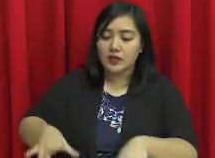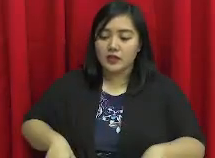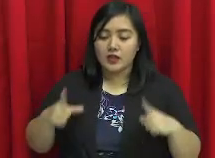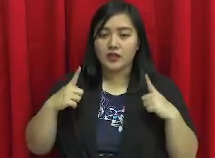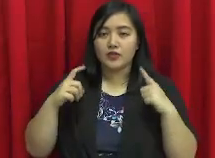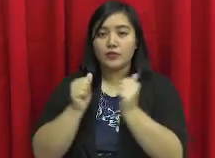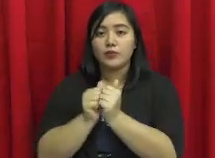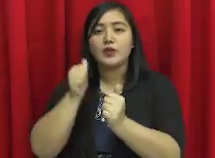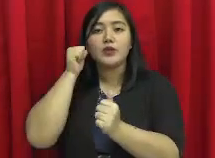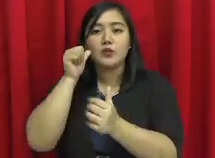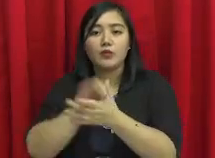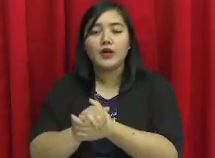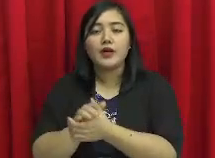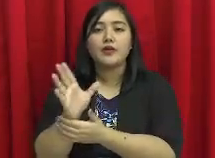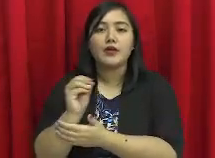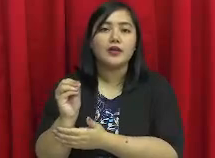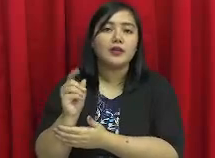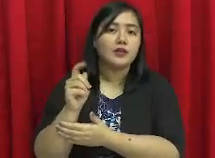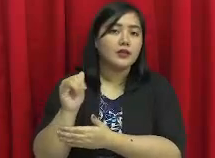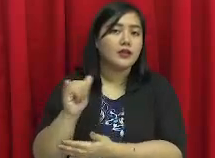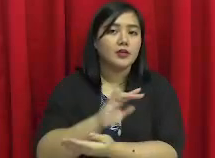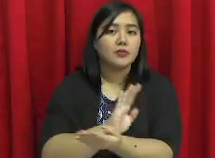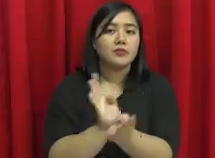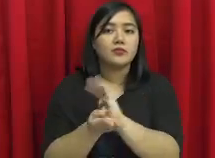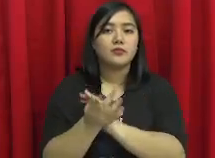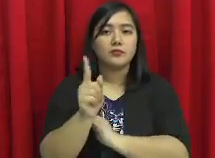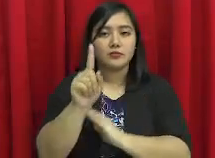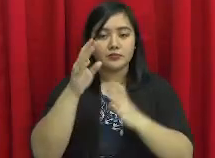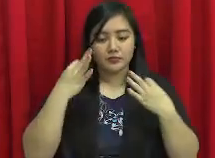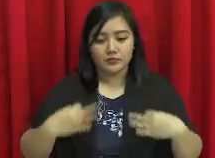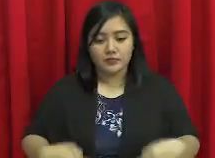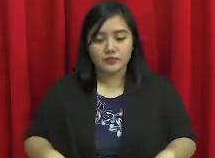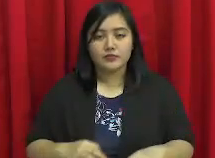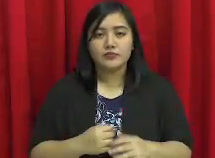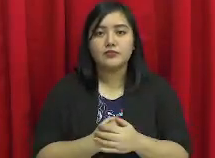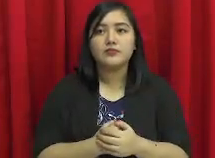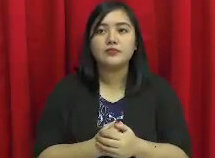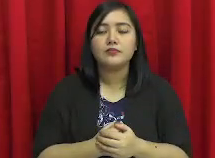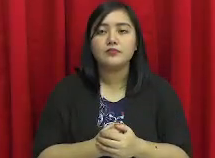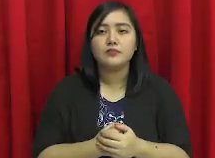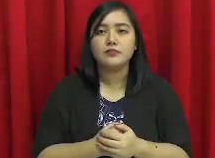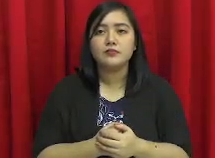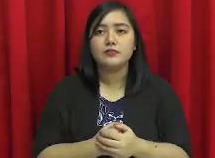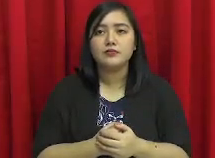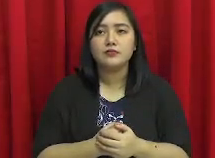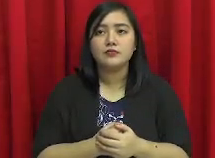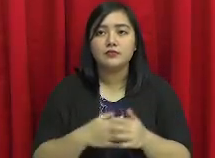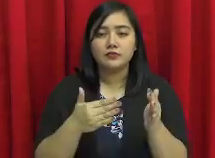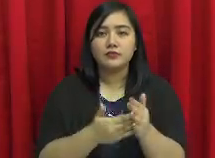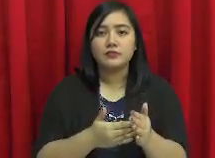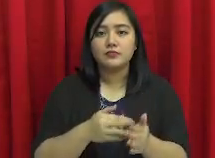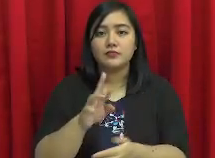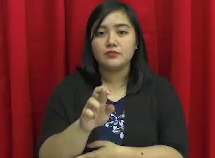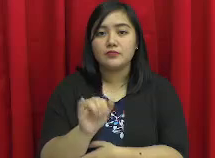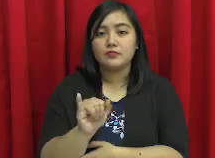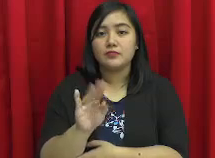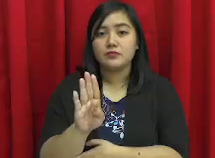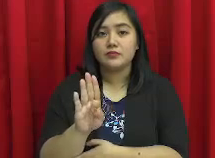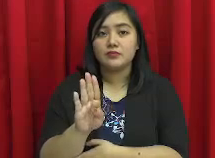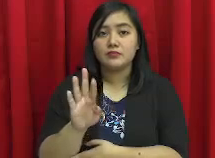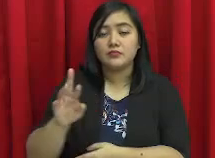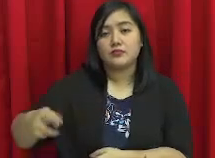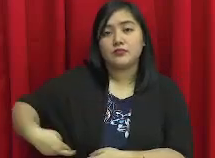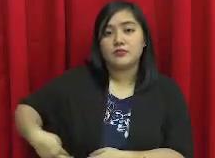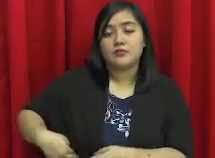verse 22, verse number 23. Diba? Pinakita po ng Diyos dyan. And the rib which the Lord God had taken from man made thee a woman